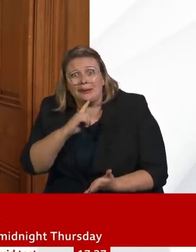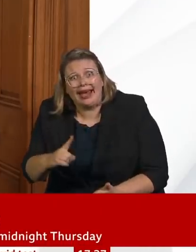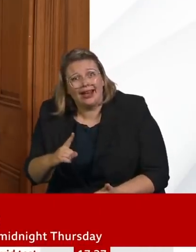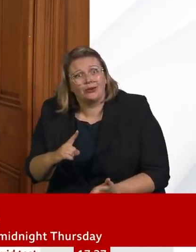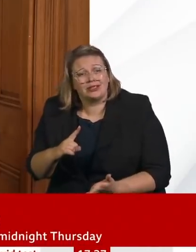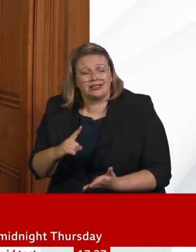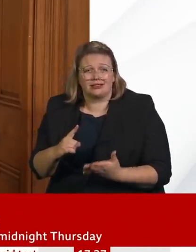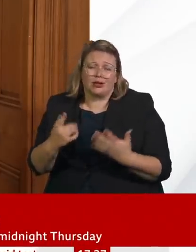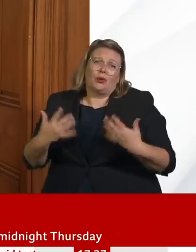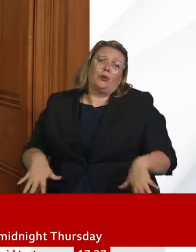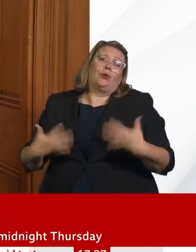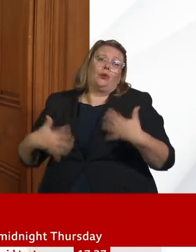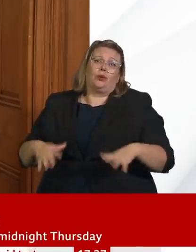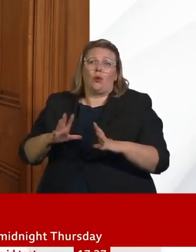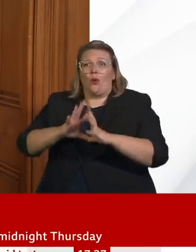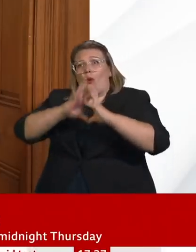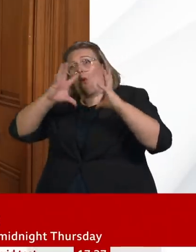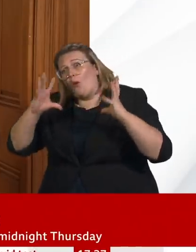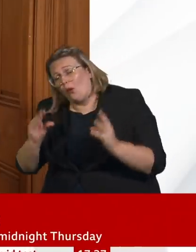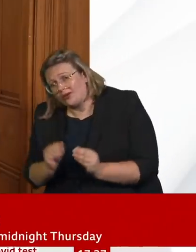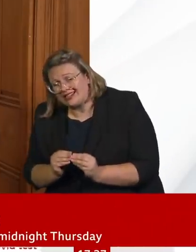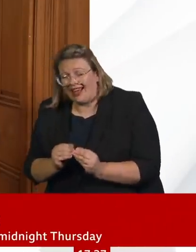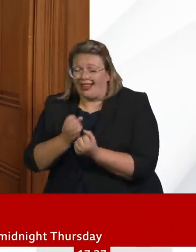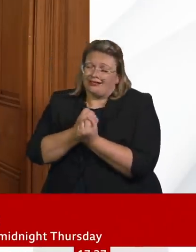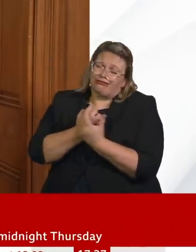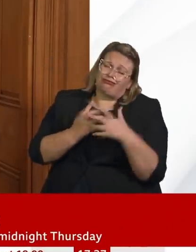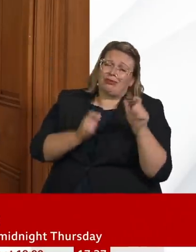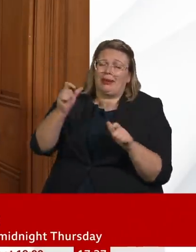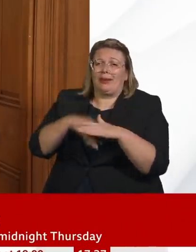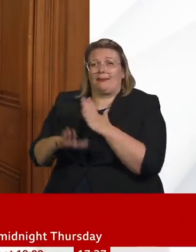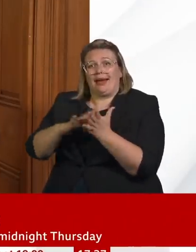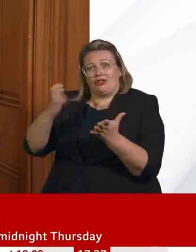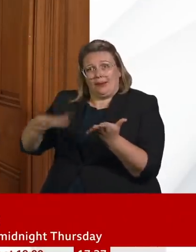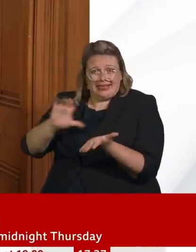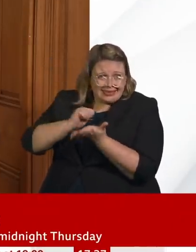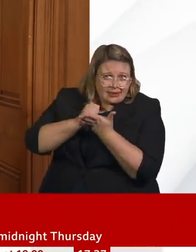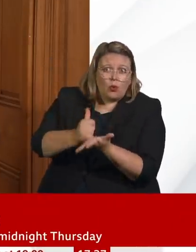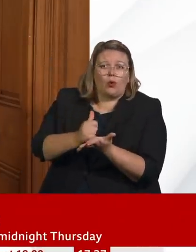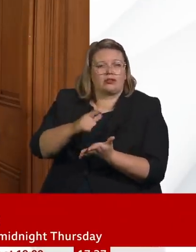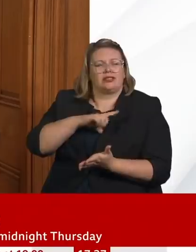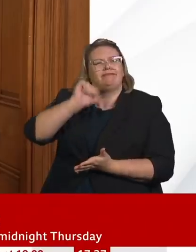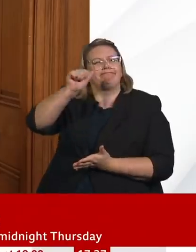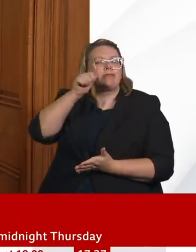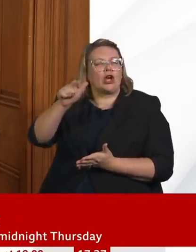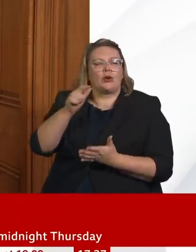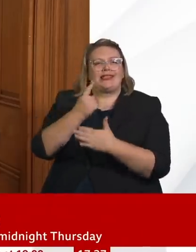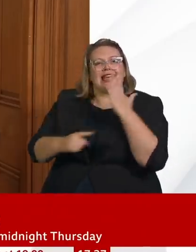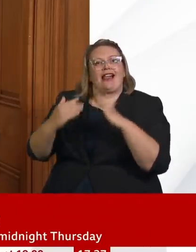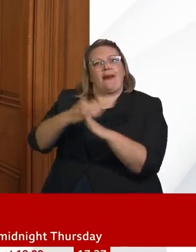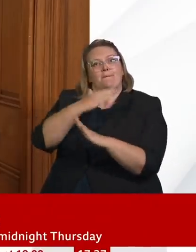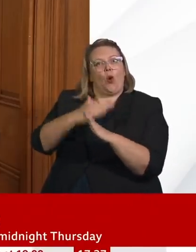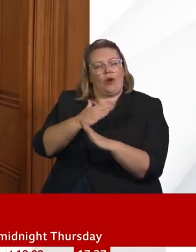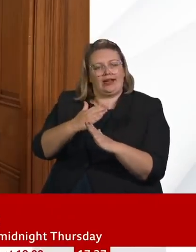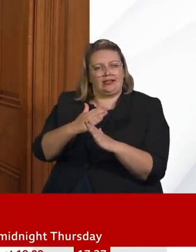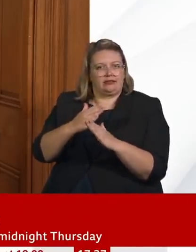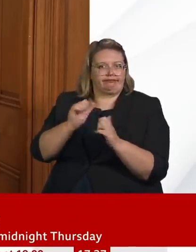96,100 people in Greater Manchester have received support under the self-employed income support scheme.